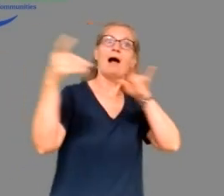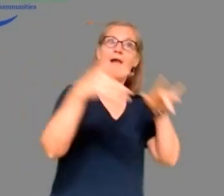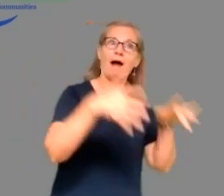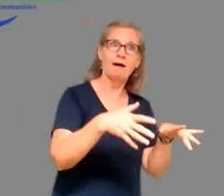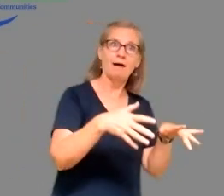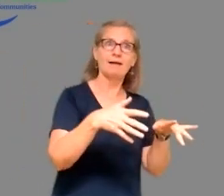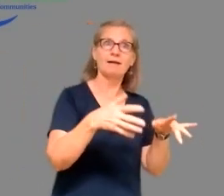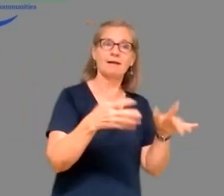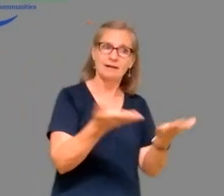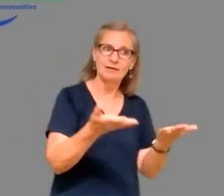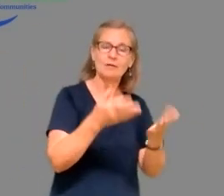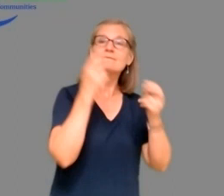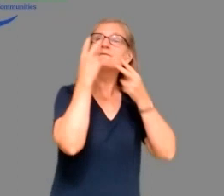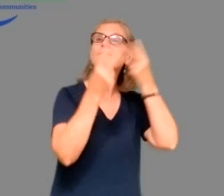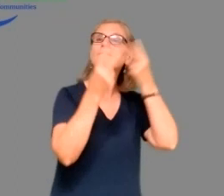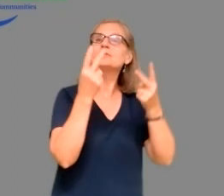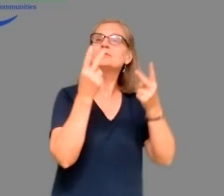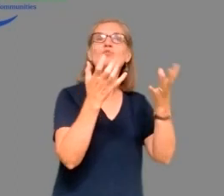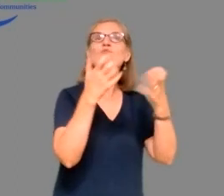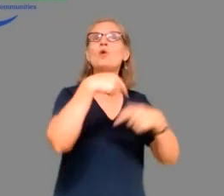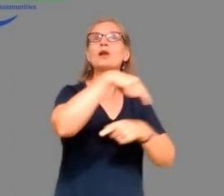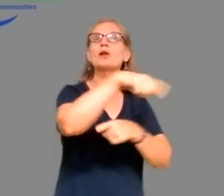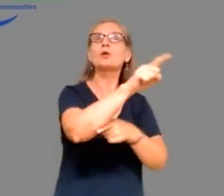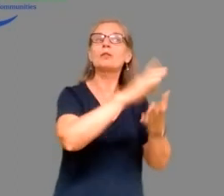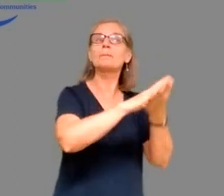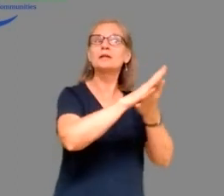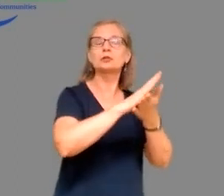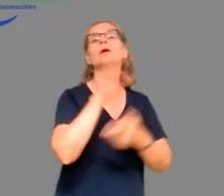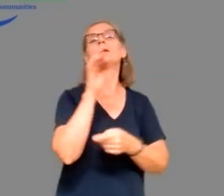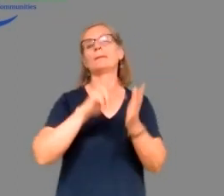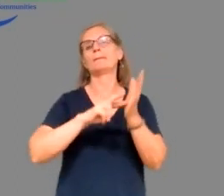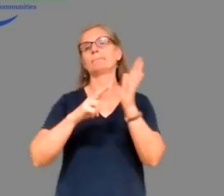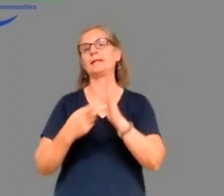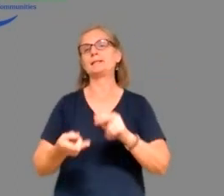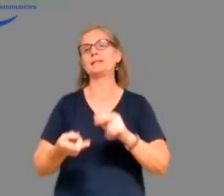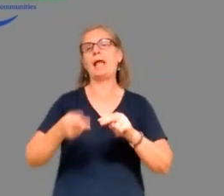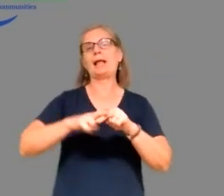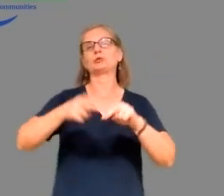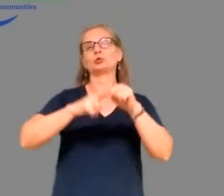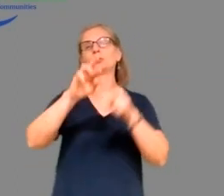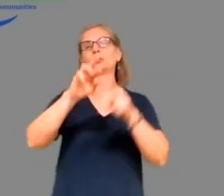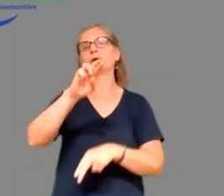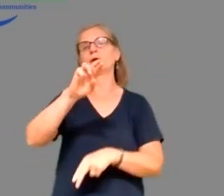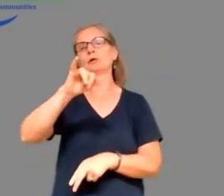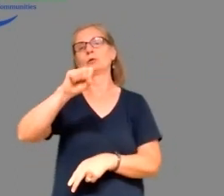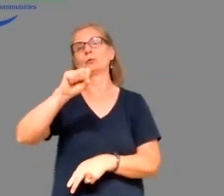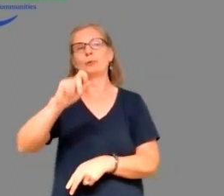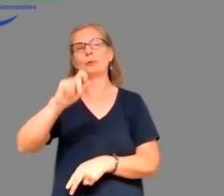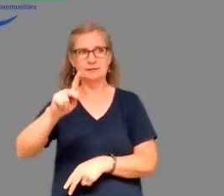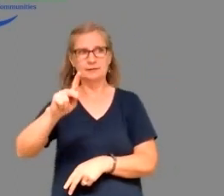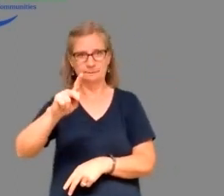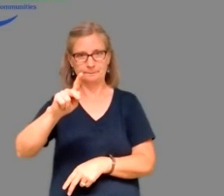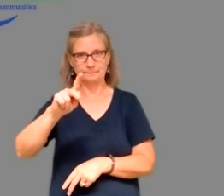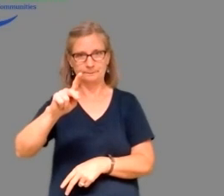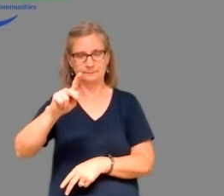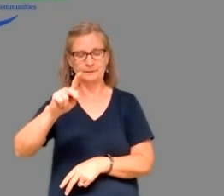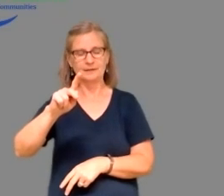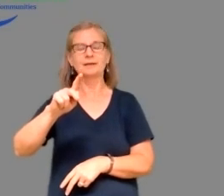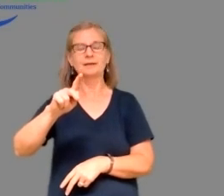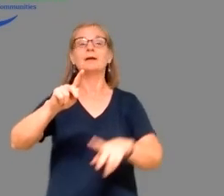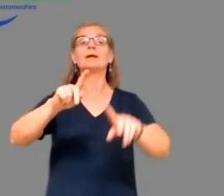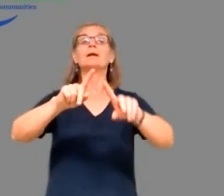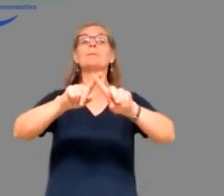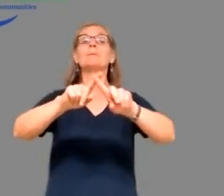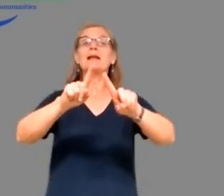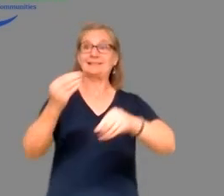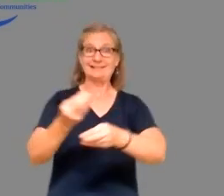to the beach, that is also increasing the risk. I wouldn't want to apply a particular number in